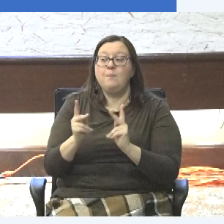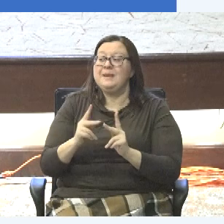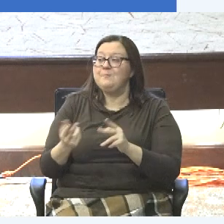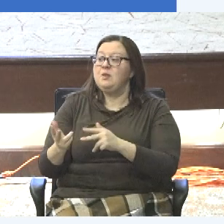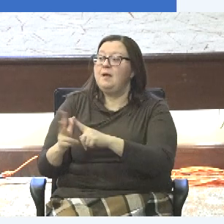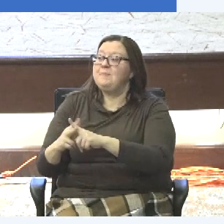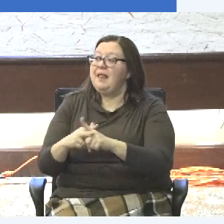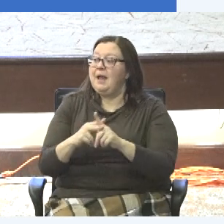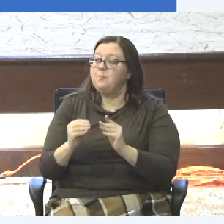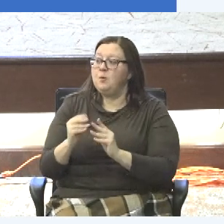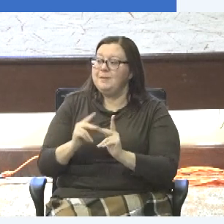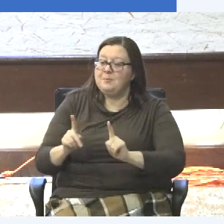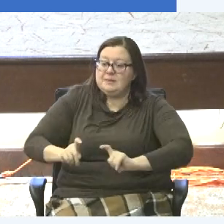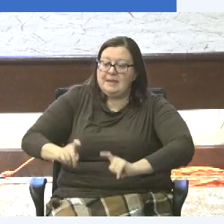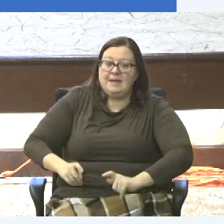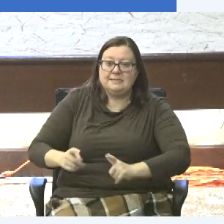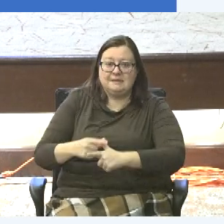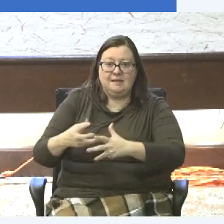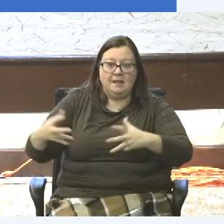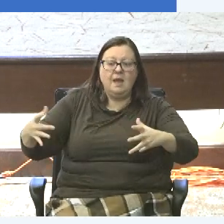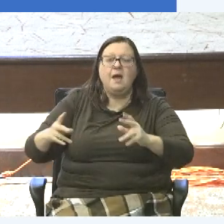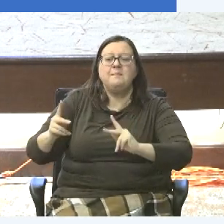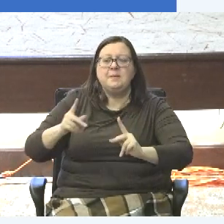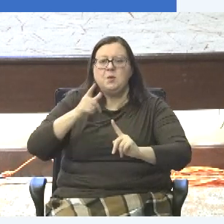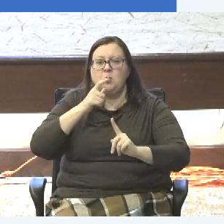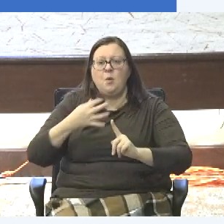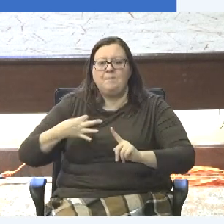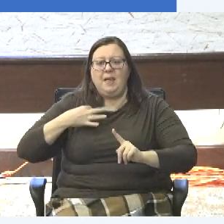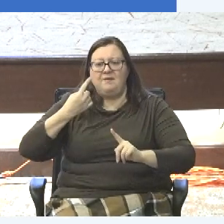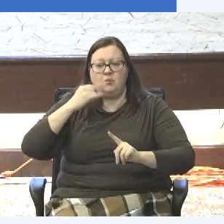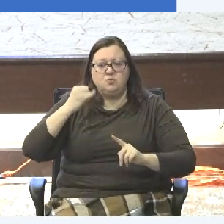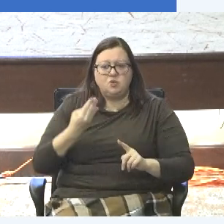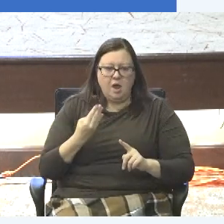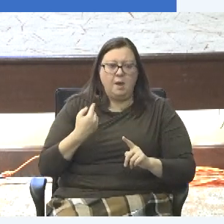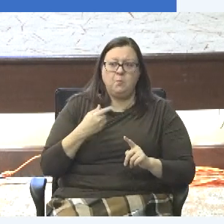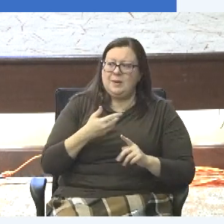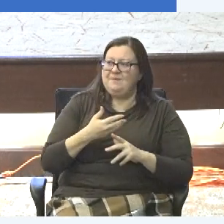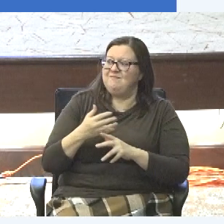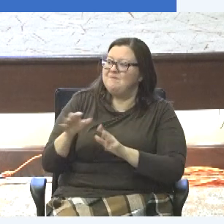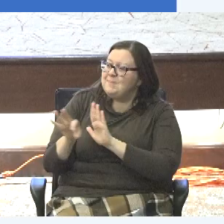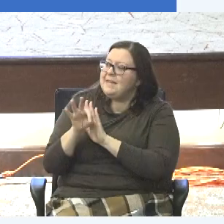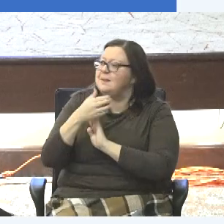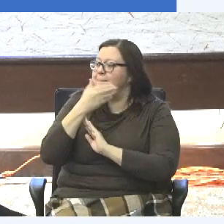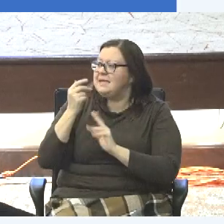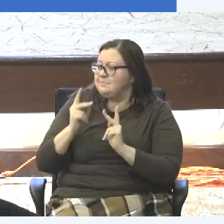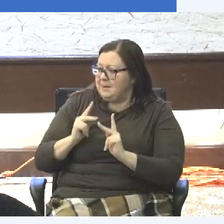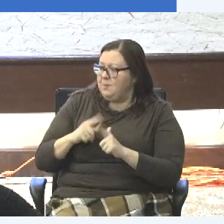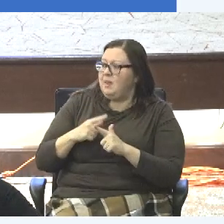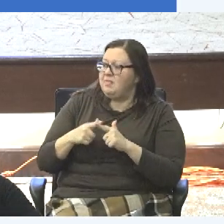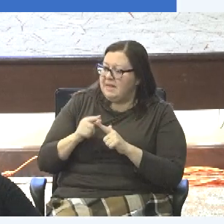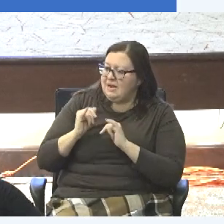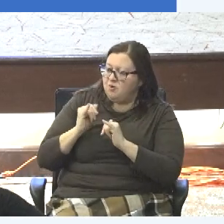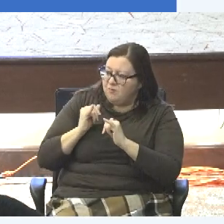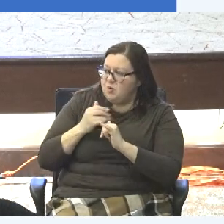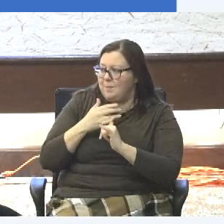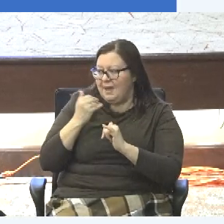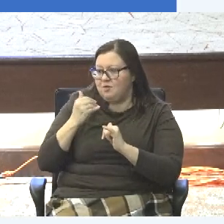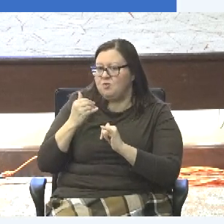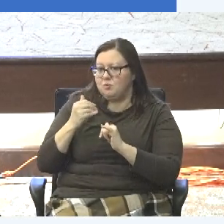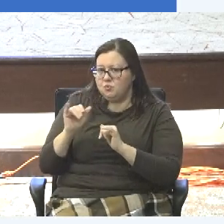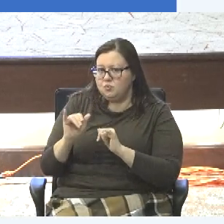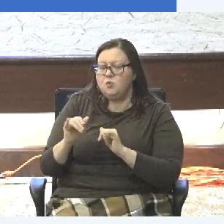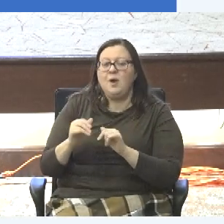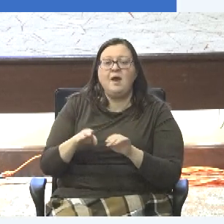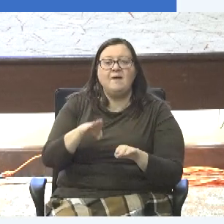for the Waco Fire Department, and include also an online interview process into the overall process. And then fire prevention